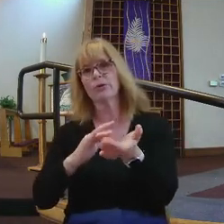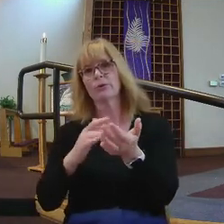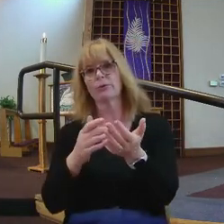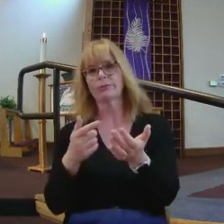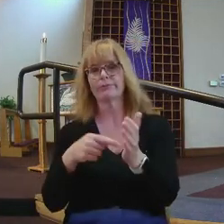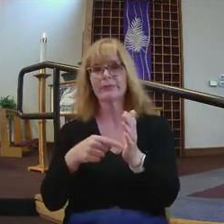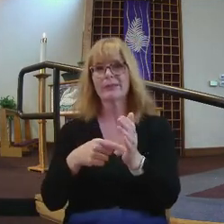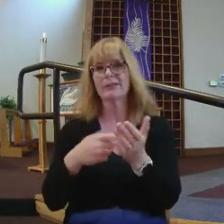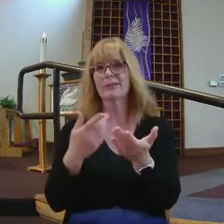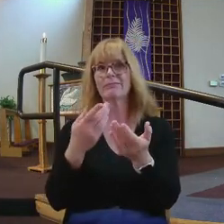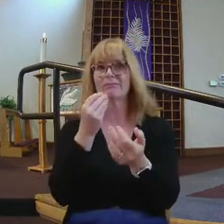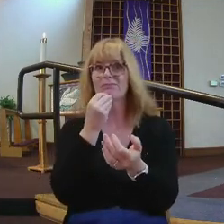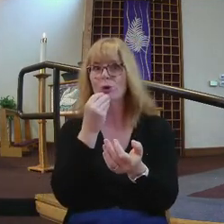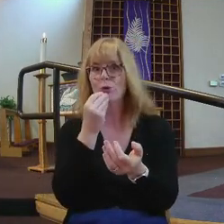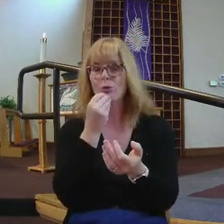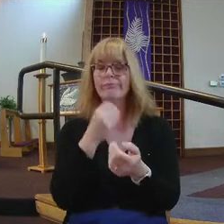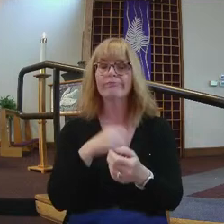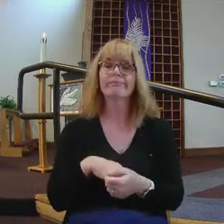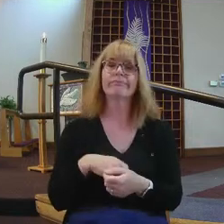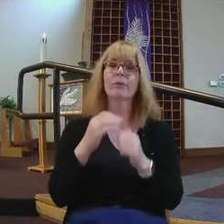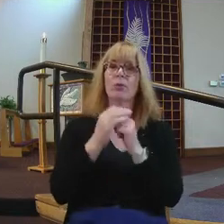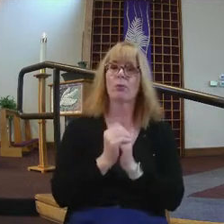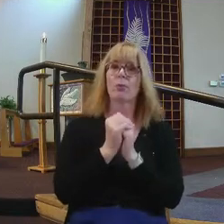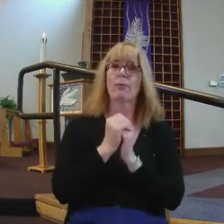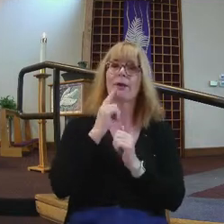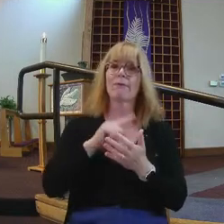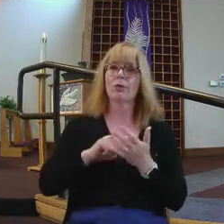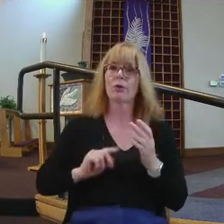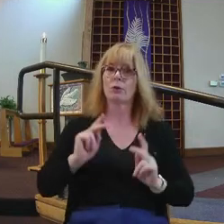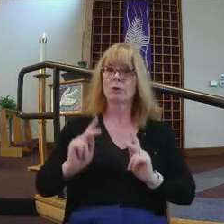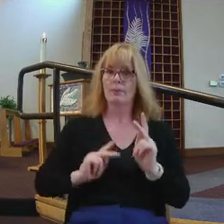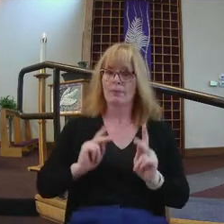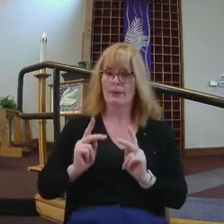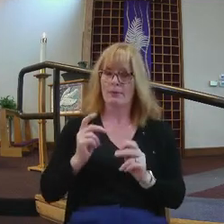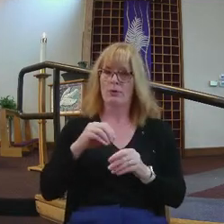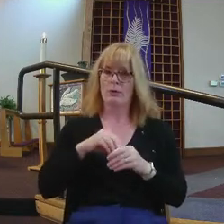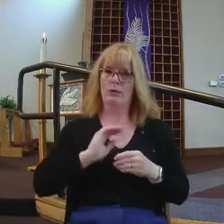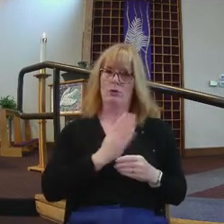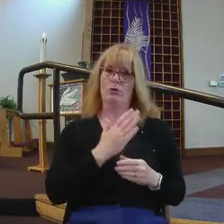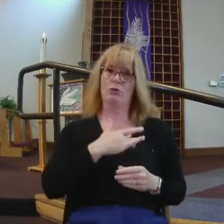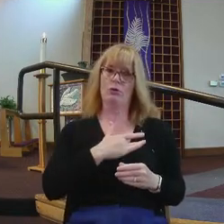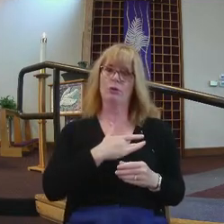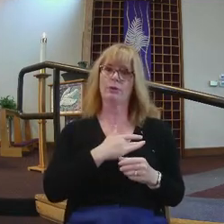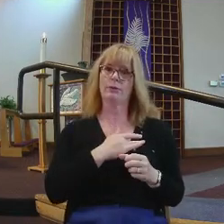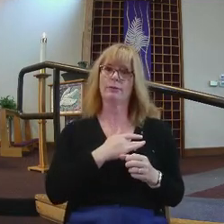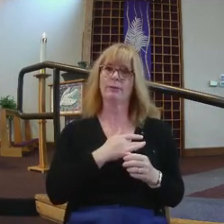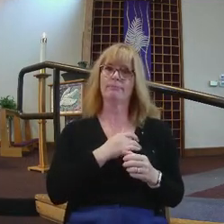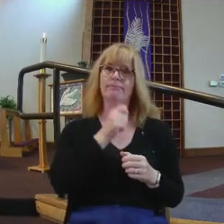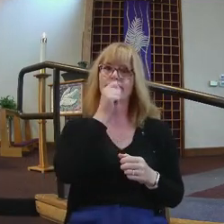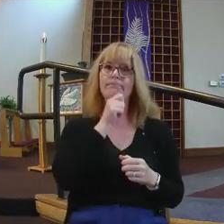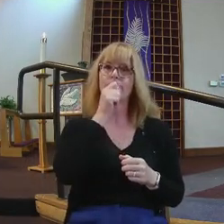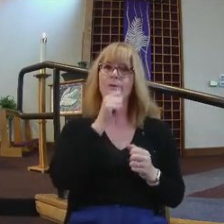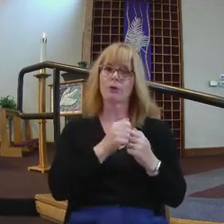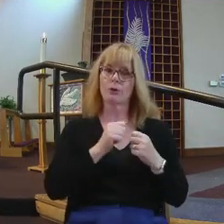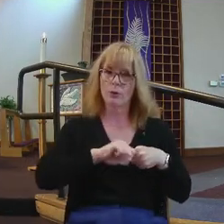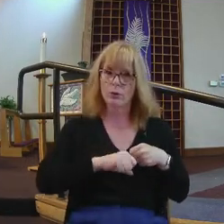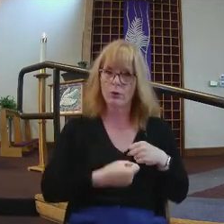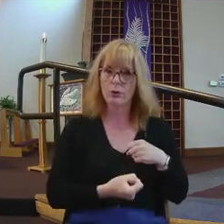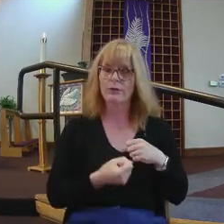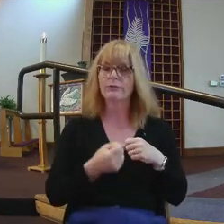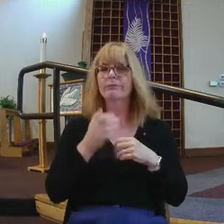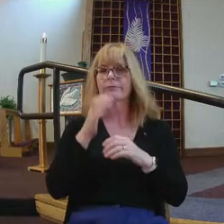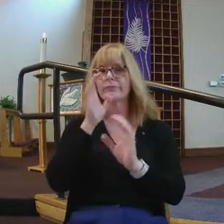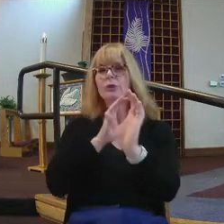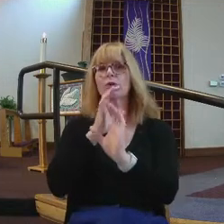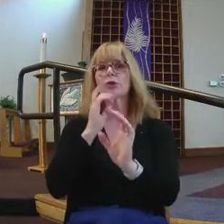resources. And we pray for those on our hearts as they grieve the loss of loved ones, seek your healing, search